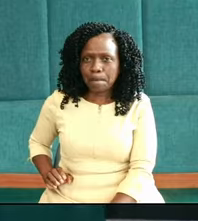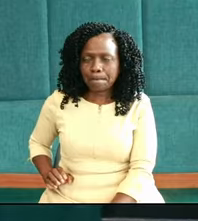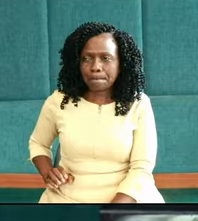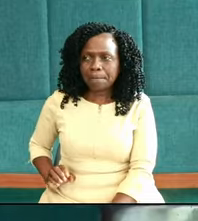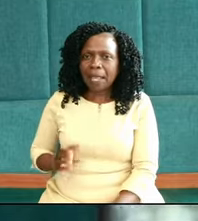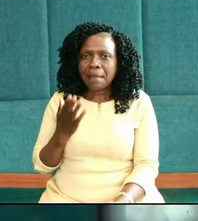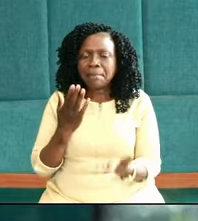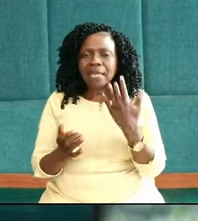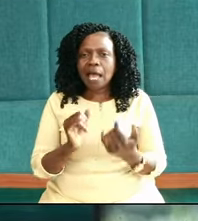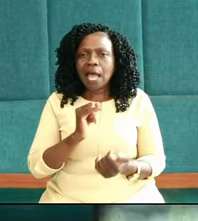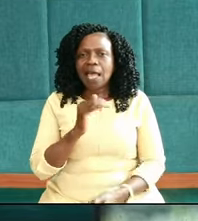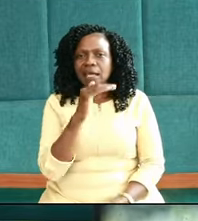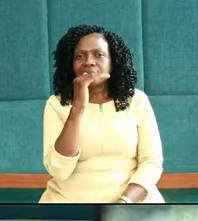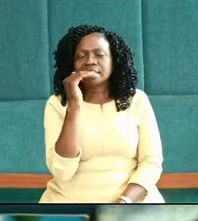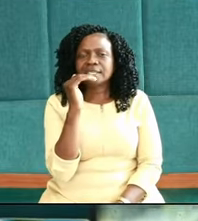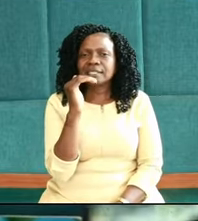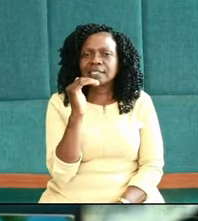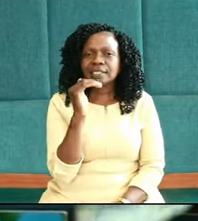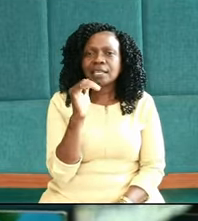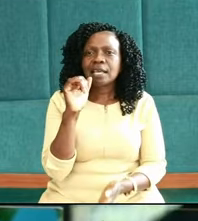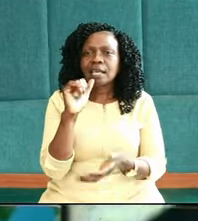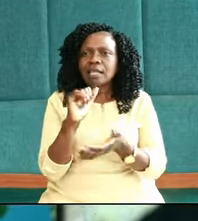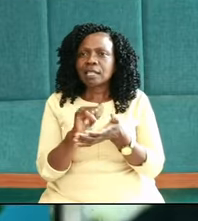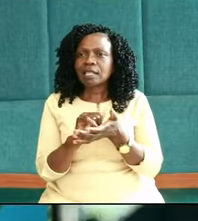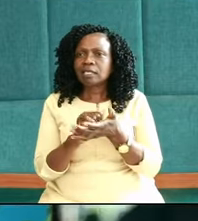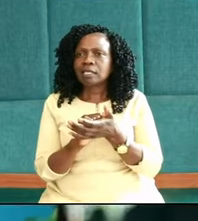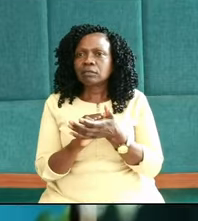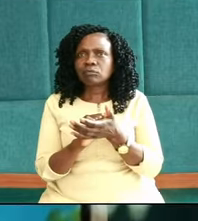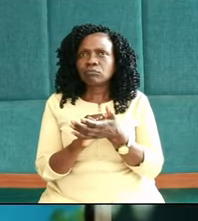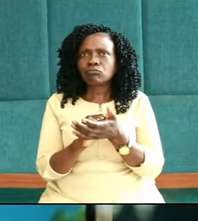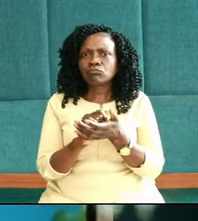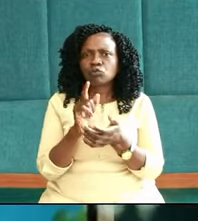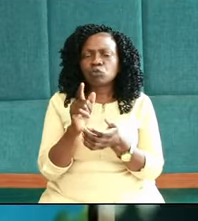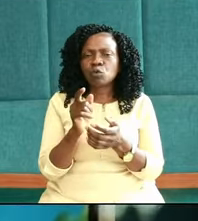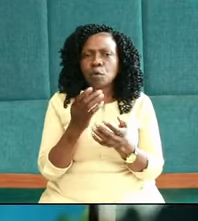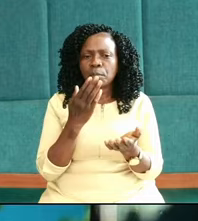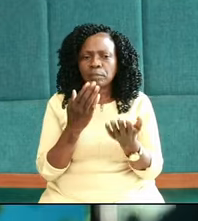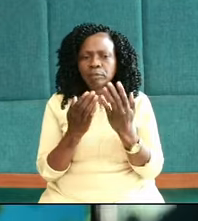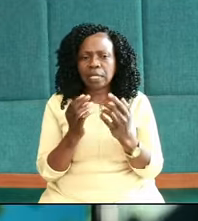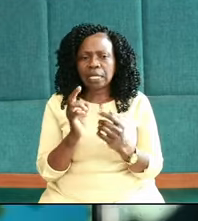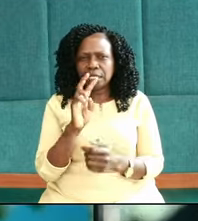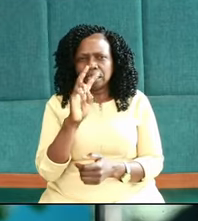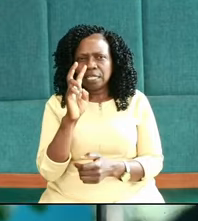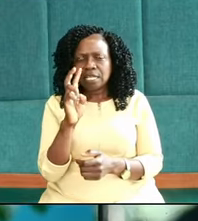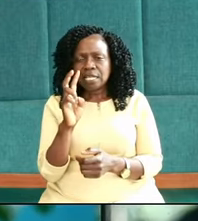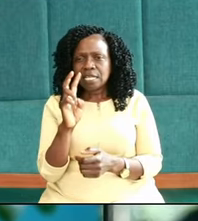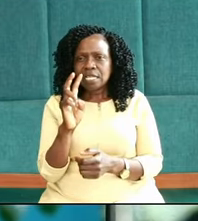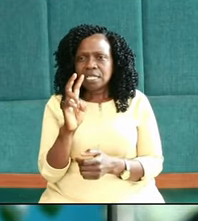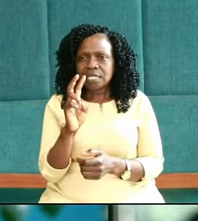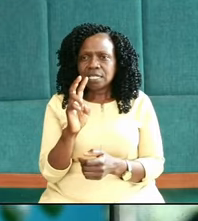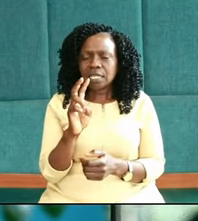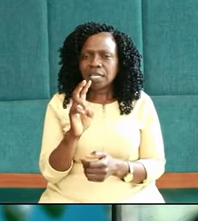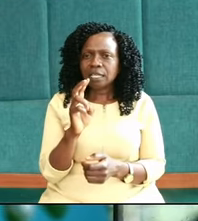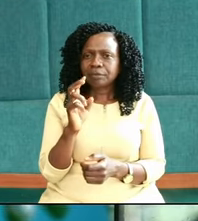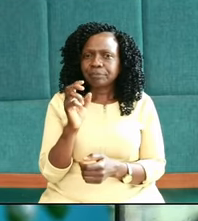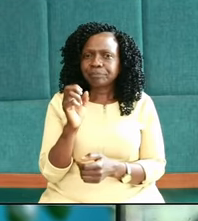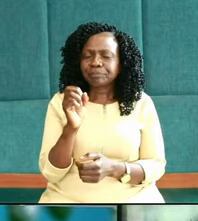May I ask that we can see the stanza of the song that we have just sung. Song